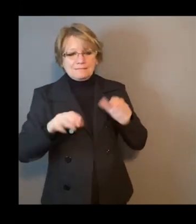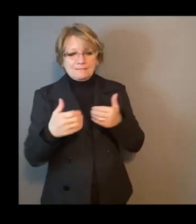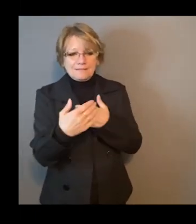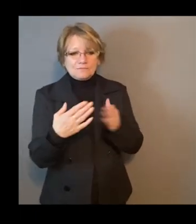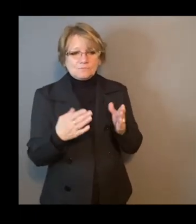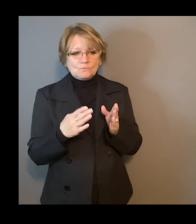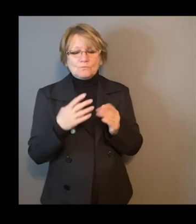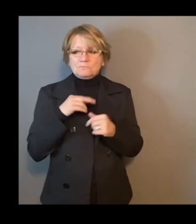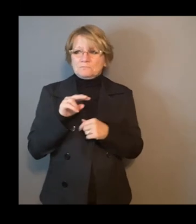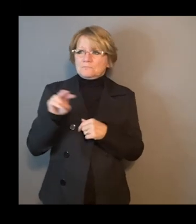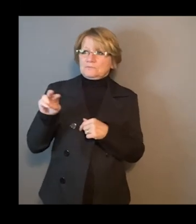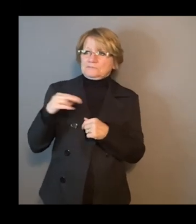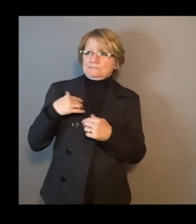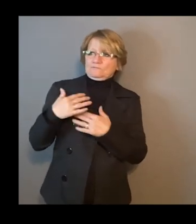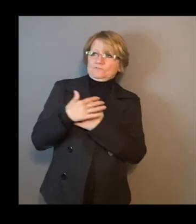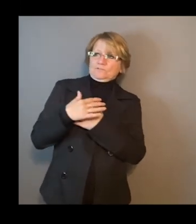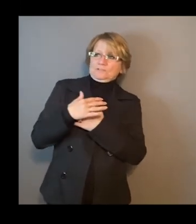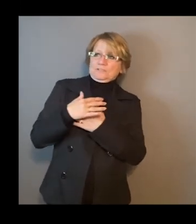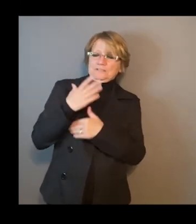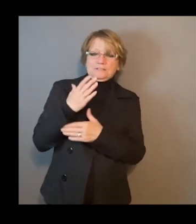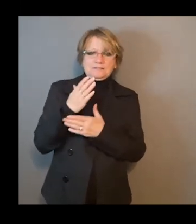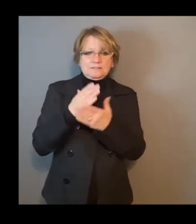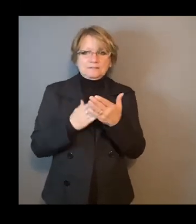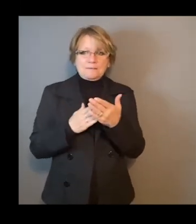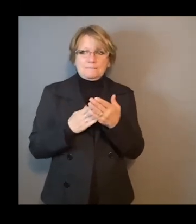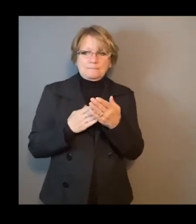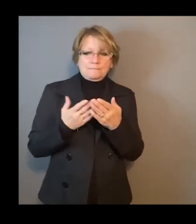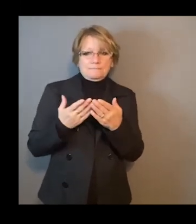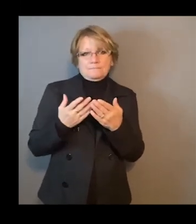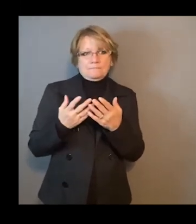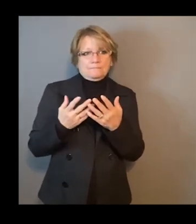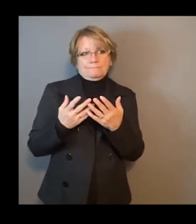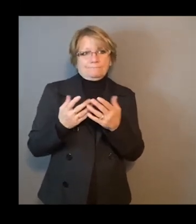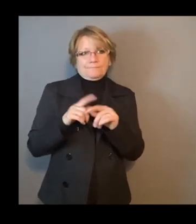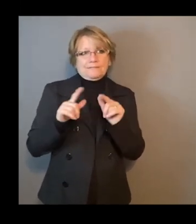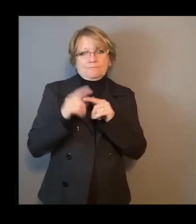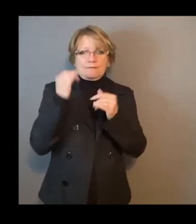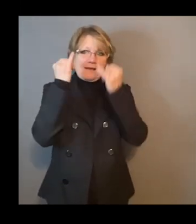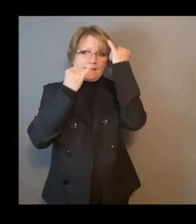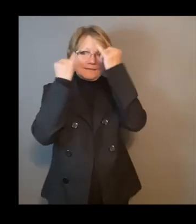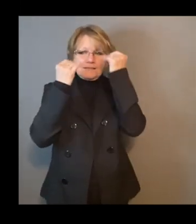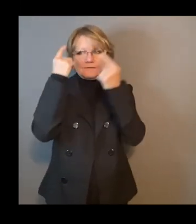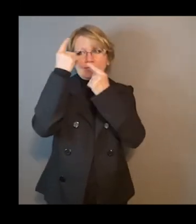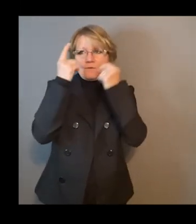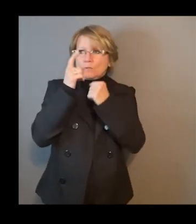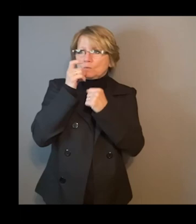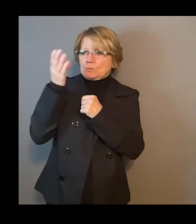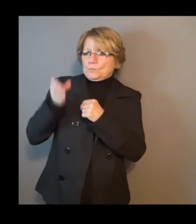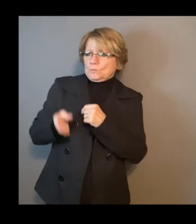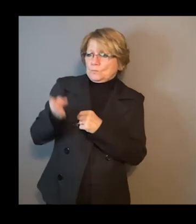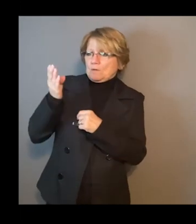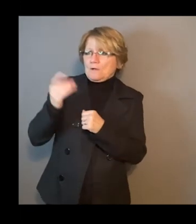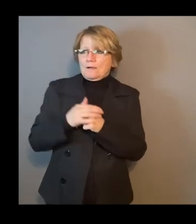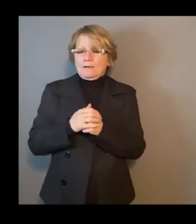that classroom was afraid because of some of these thoughts or ideas of who you are.